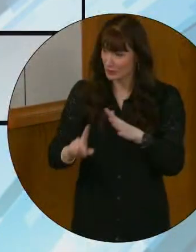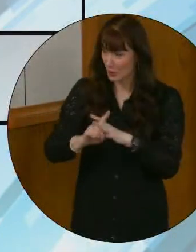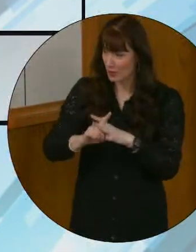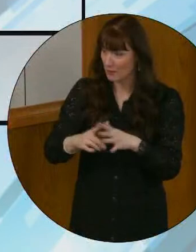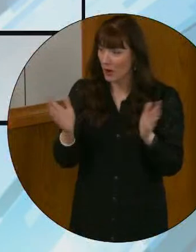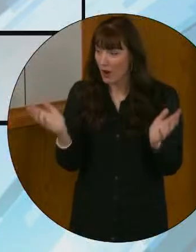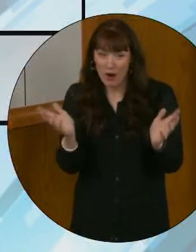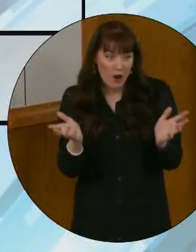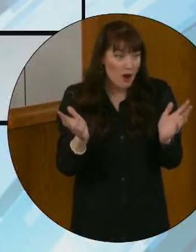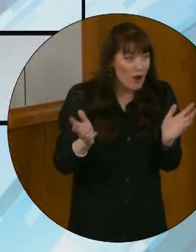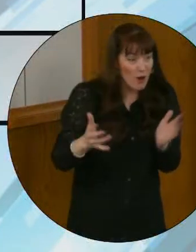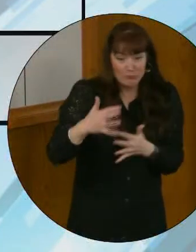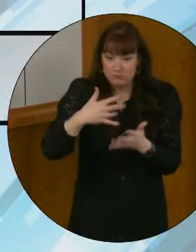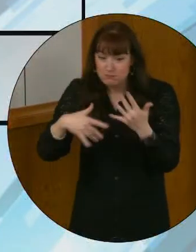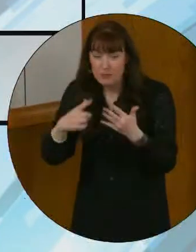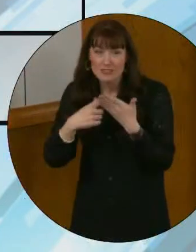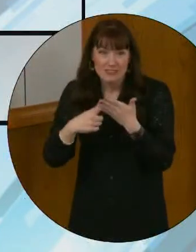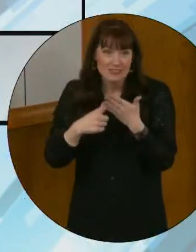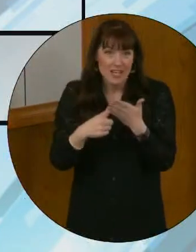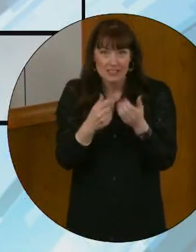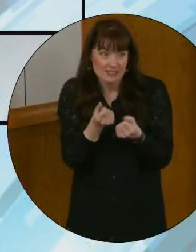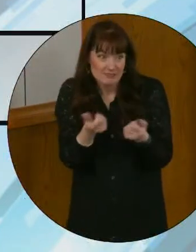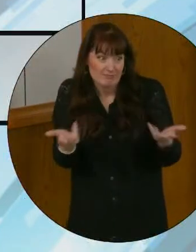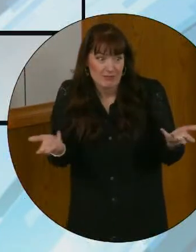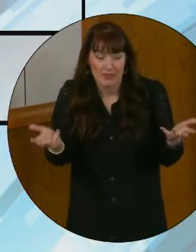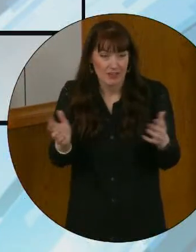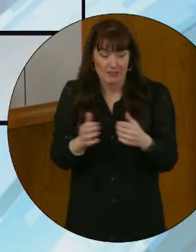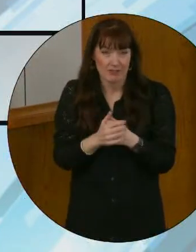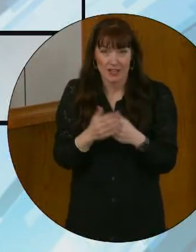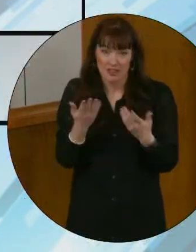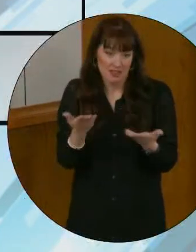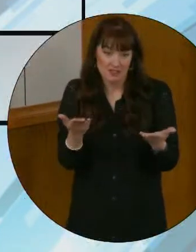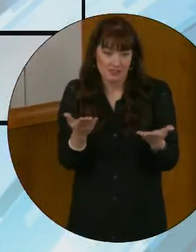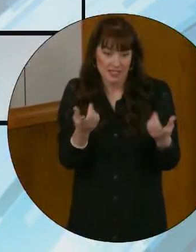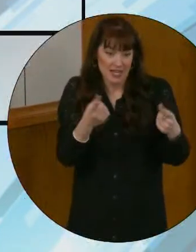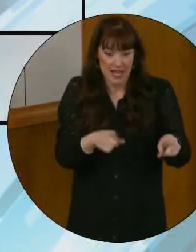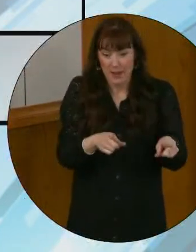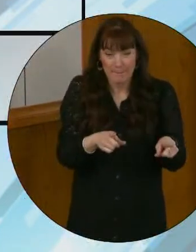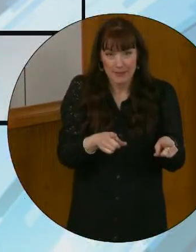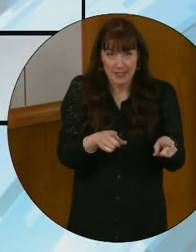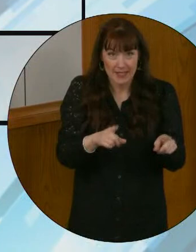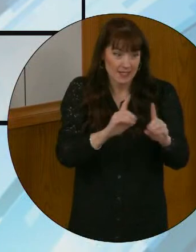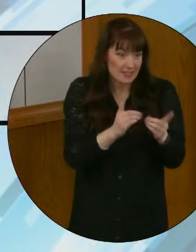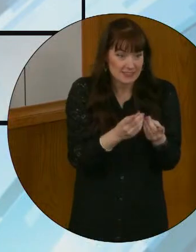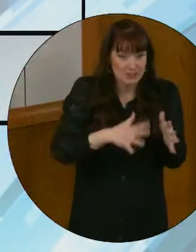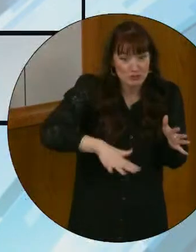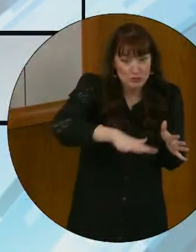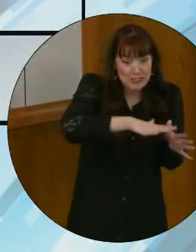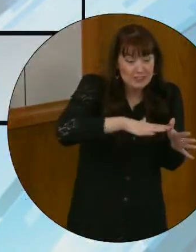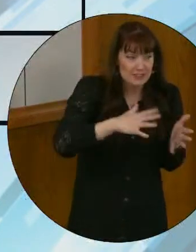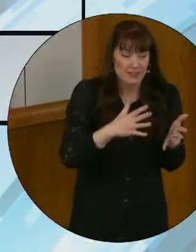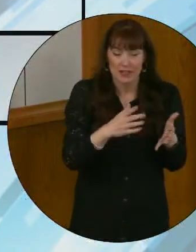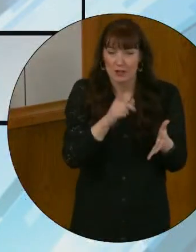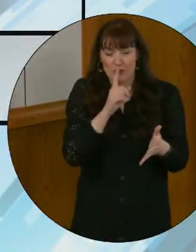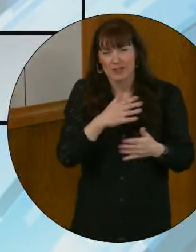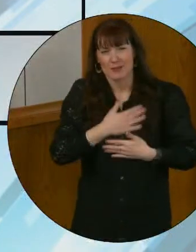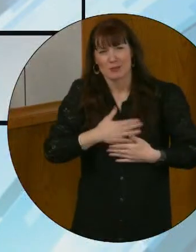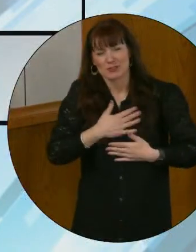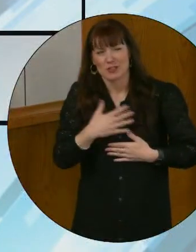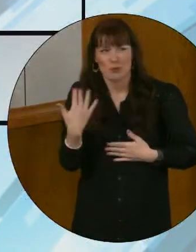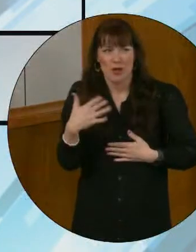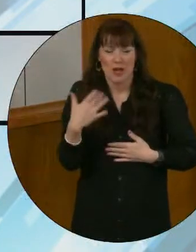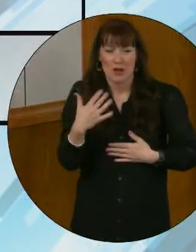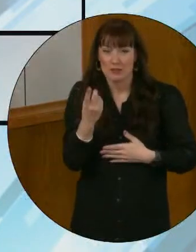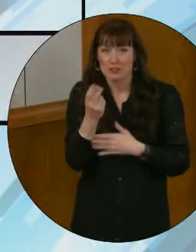talk to each other and discuss some of the things that are happening in our district. I appreciated the fact that